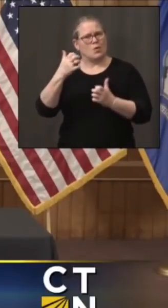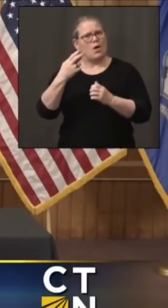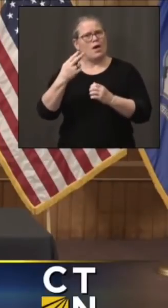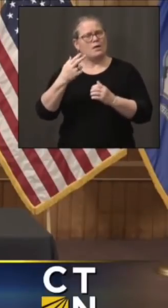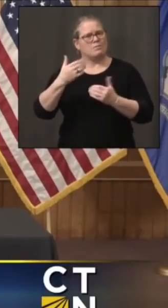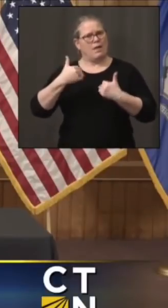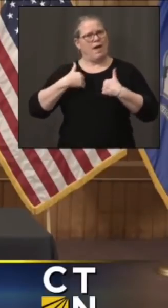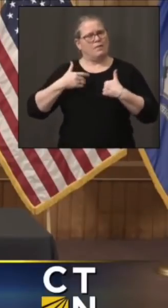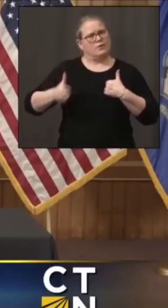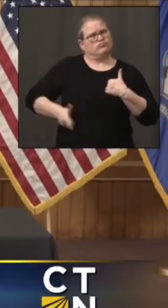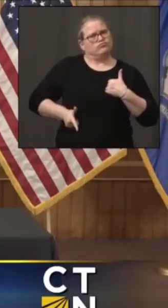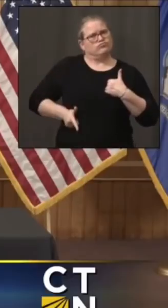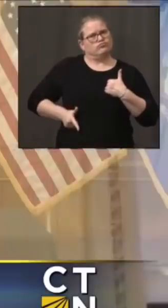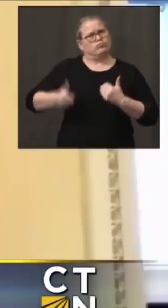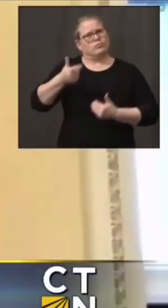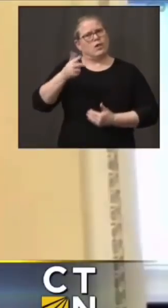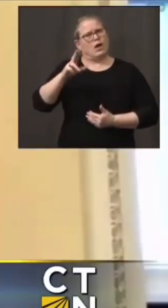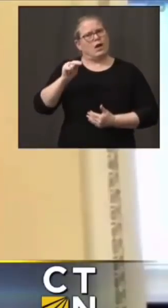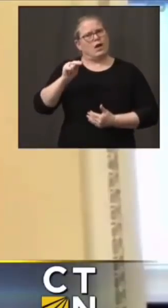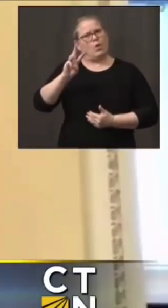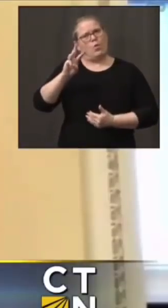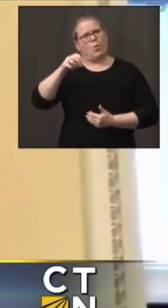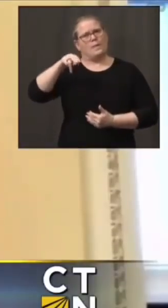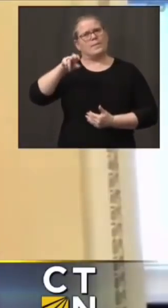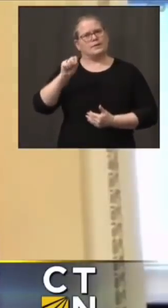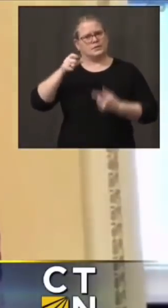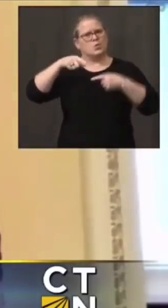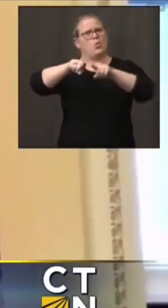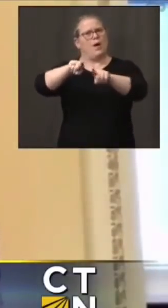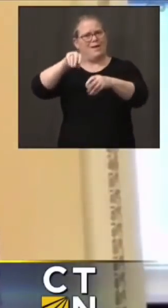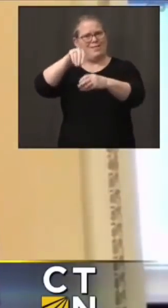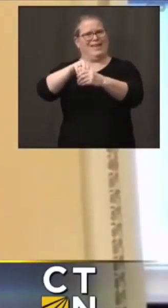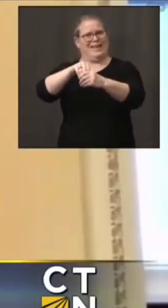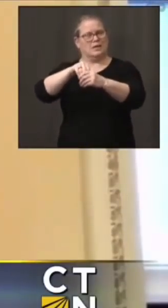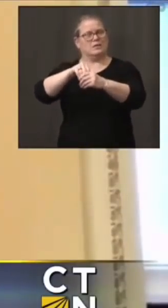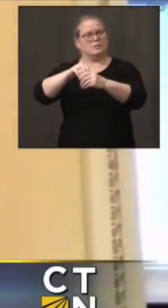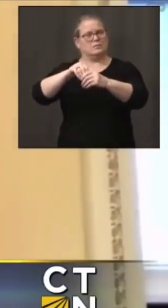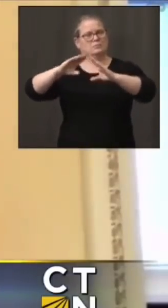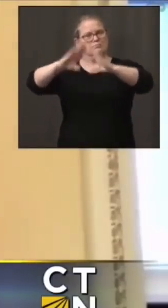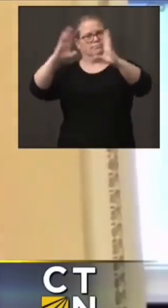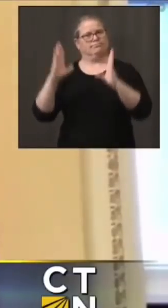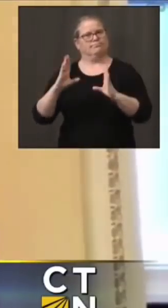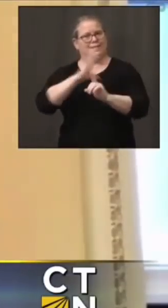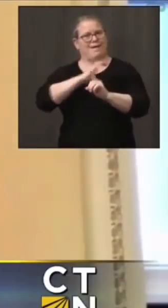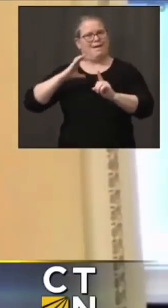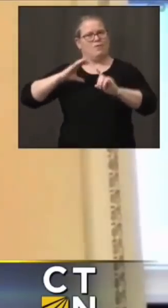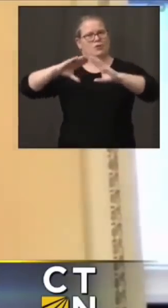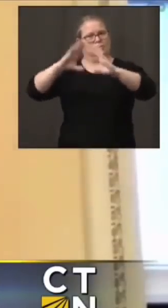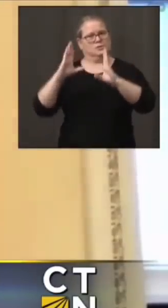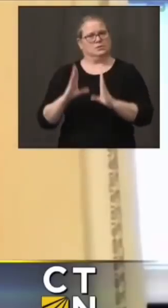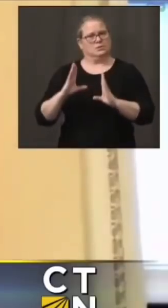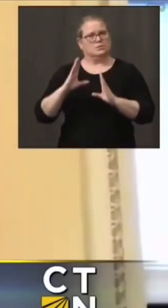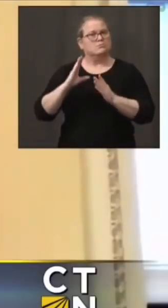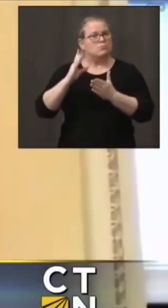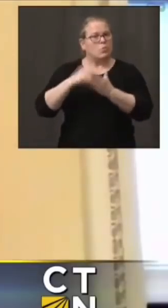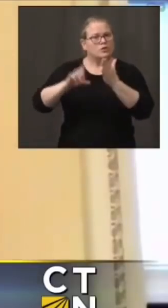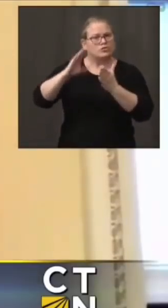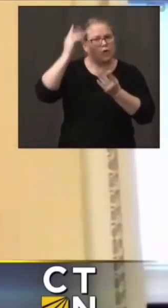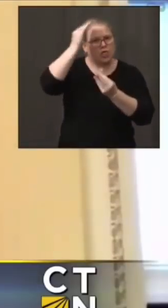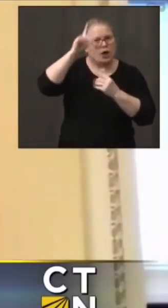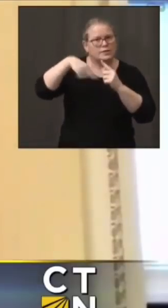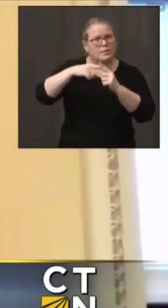this session? Well, I don't know about, let me start with it is a new Congress. Happy to have been sworn